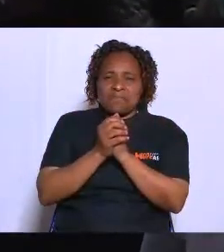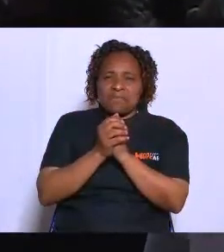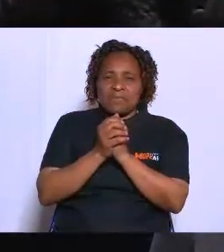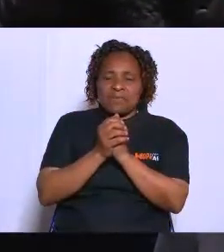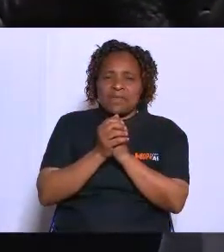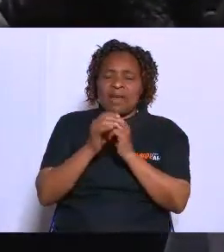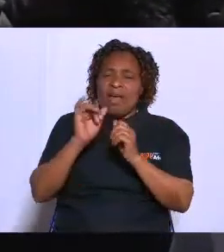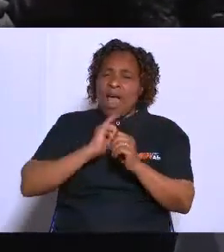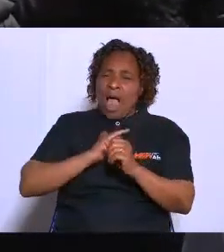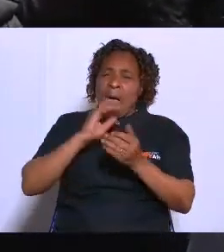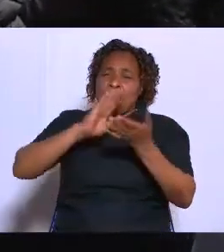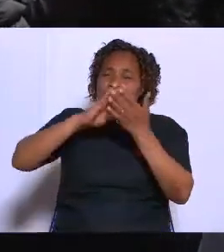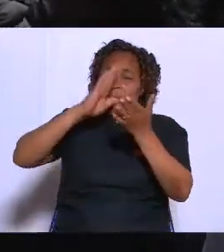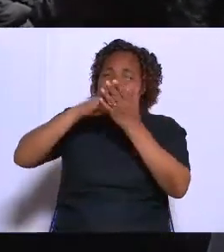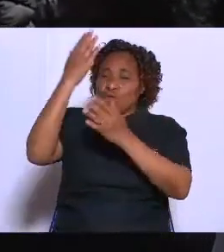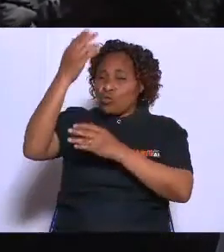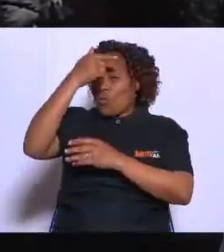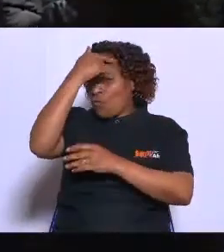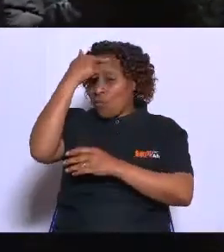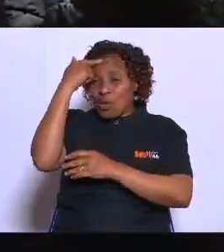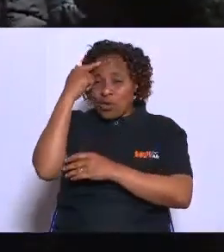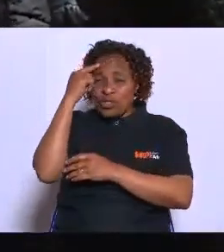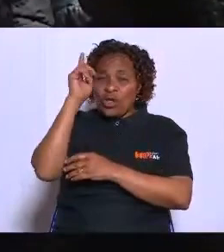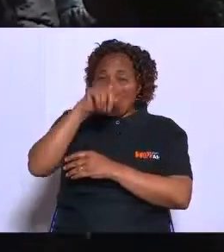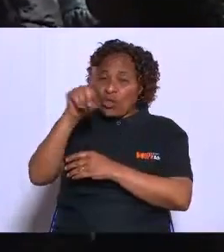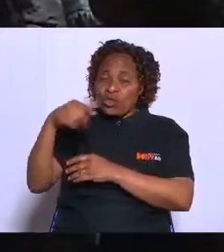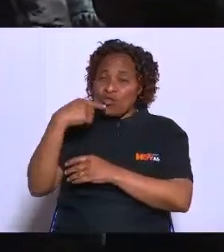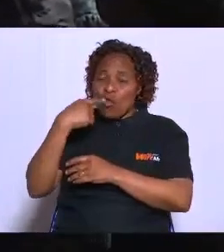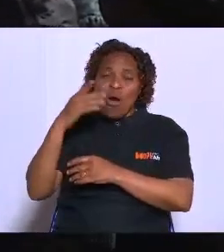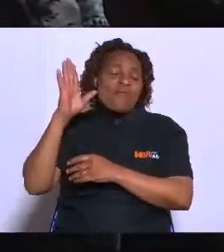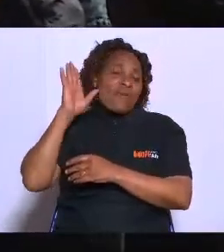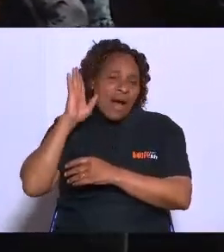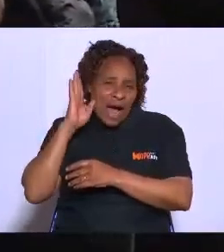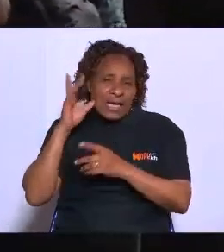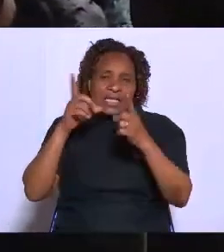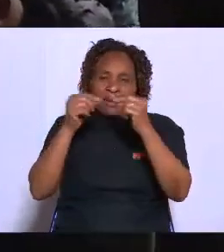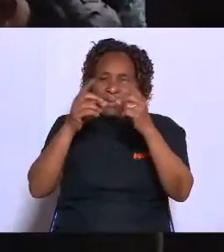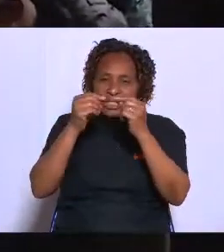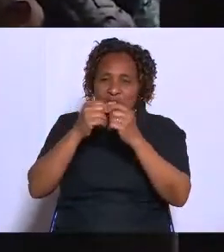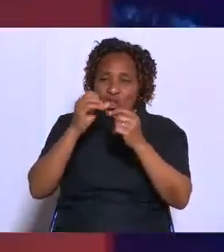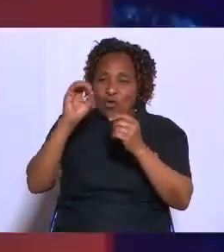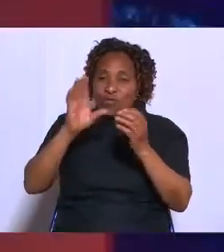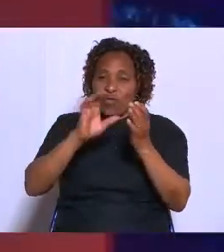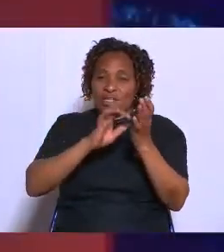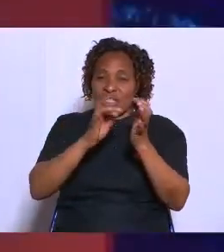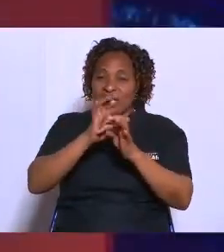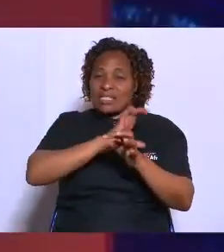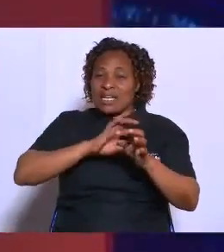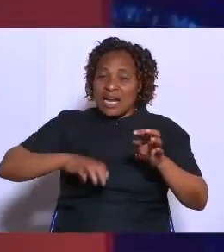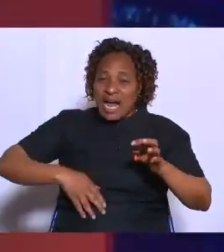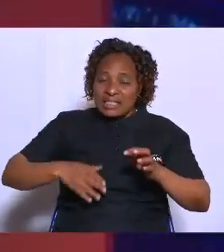I praise you for those who've heard the message of Christ and desire to be baptized